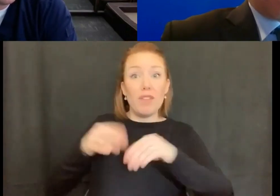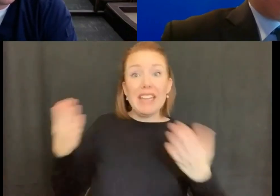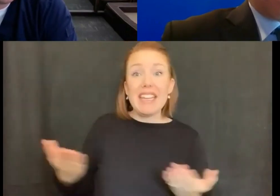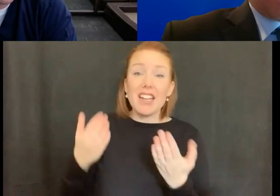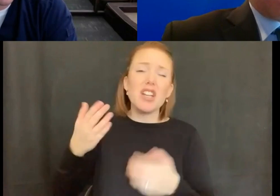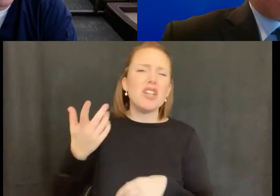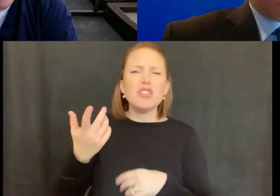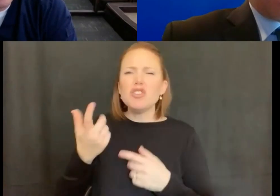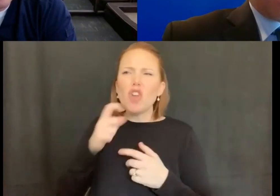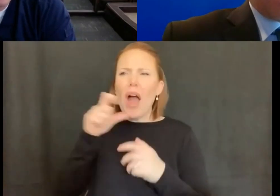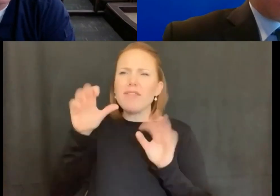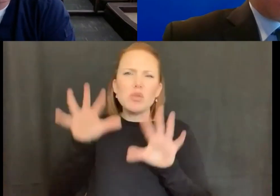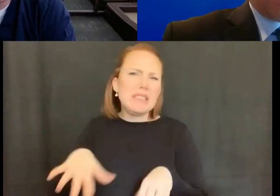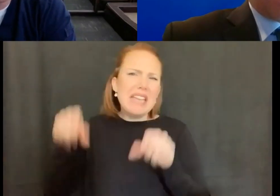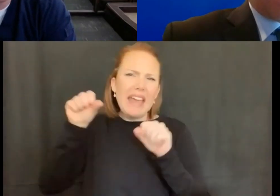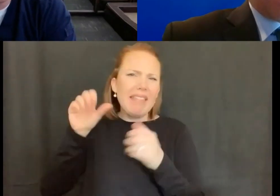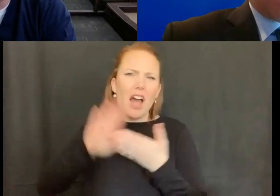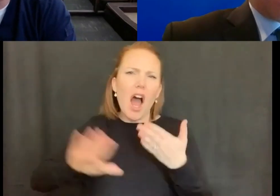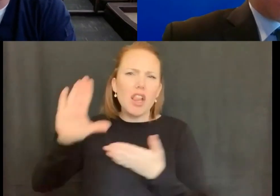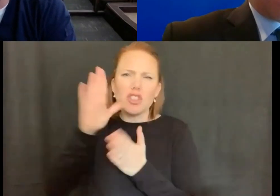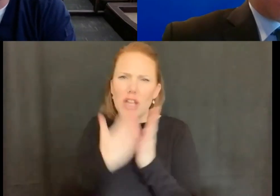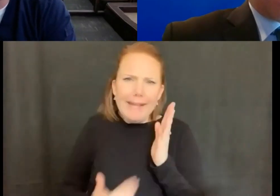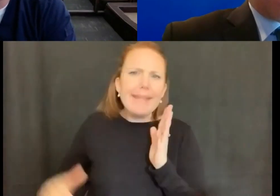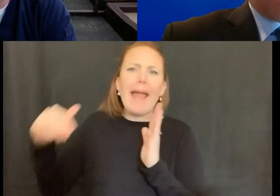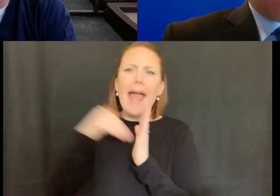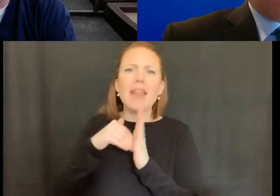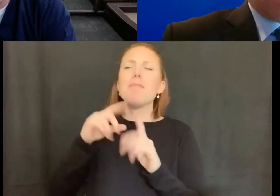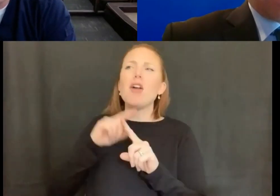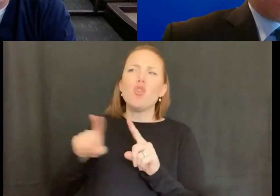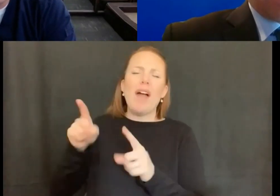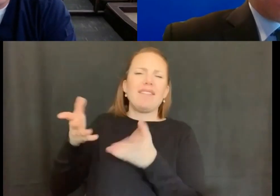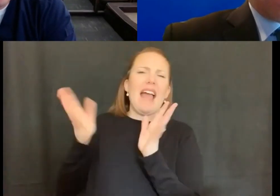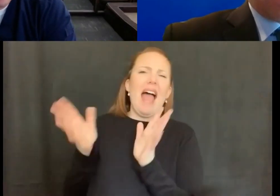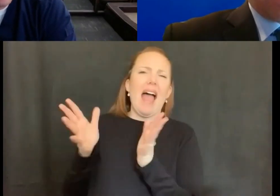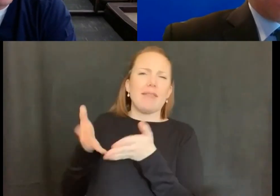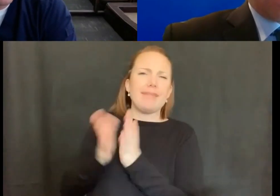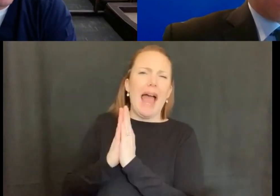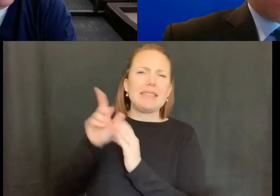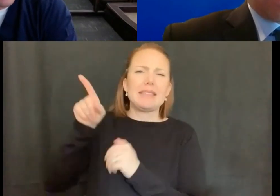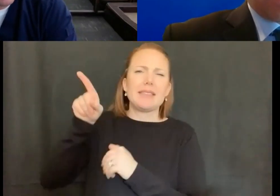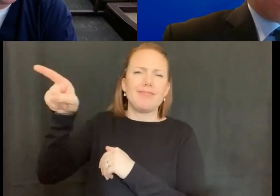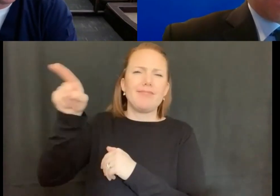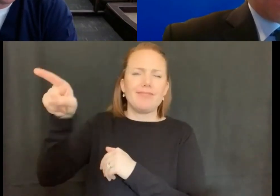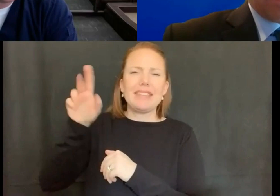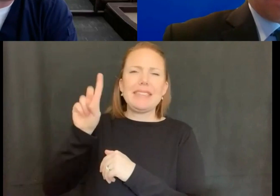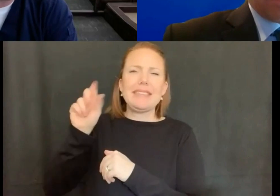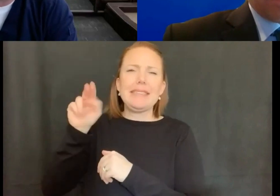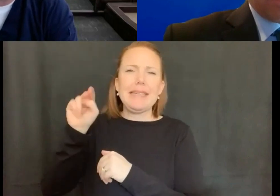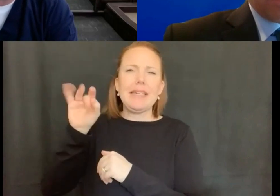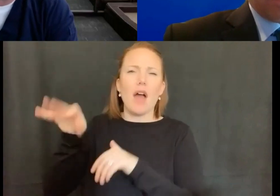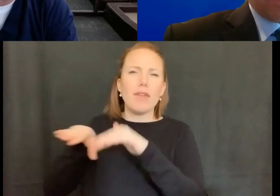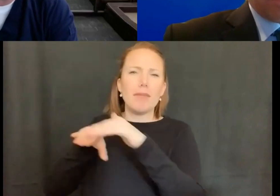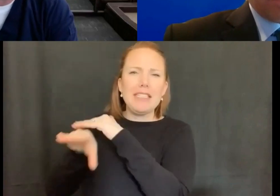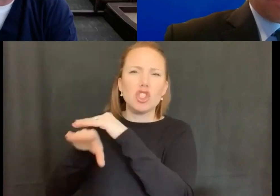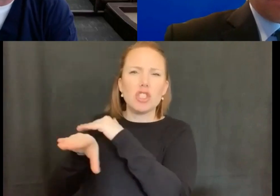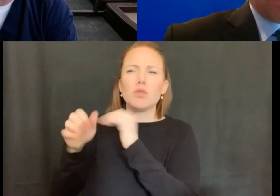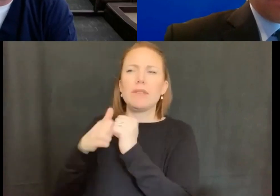Although you'll have to talk to the dean of admissions of the individual dental schools and find out, what